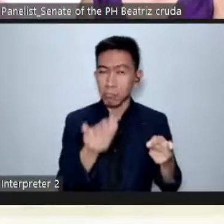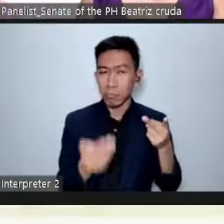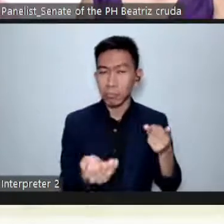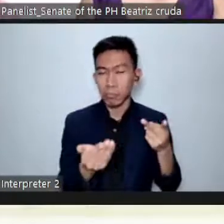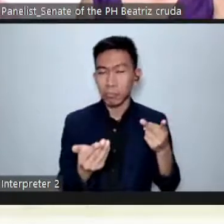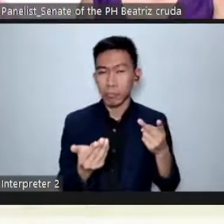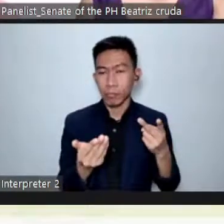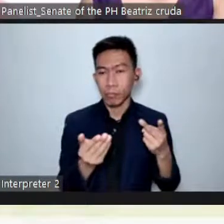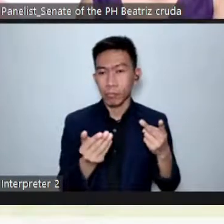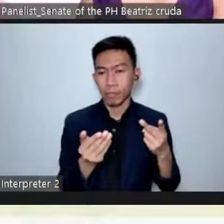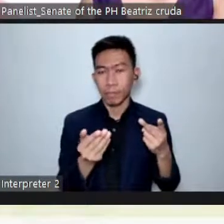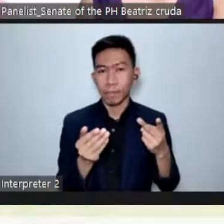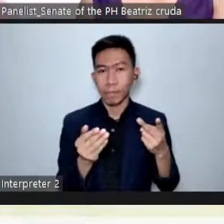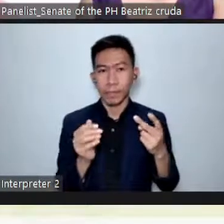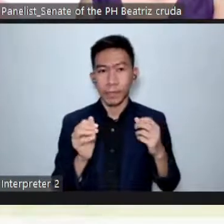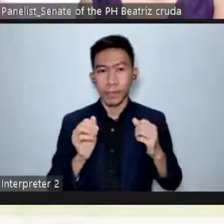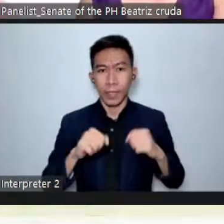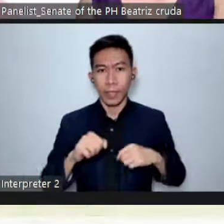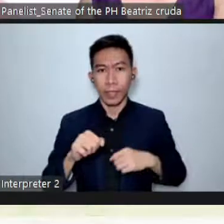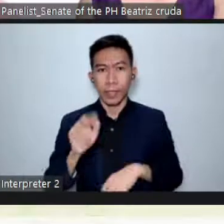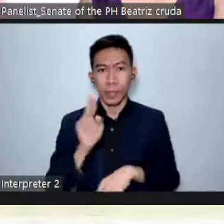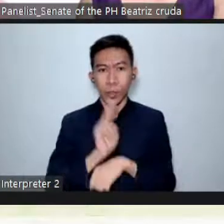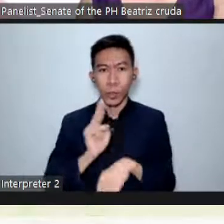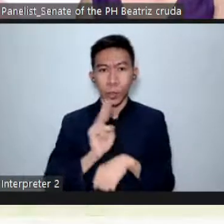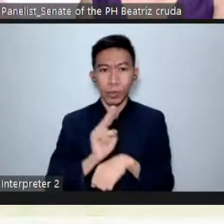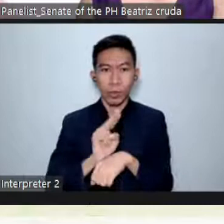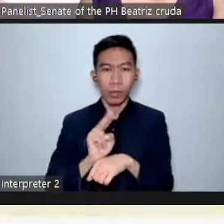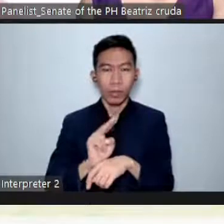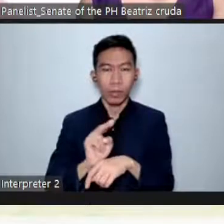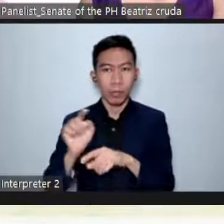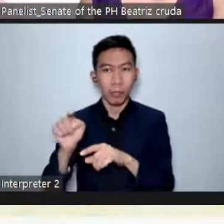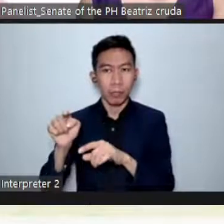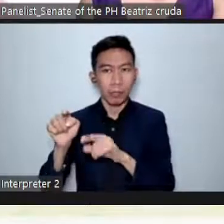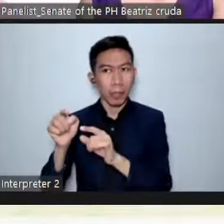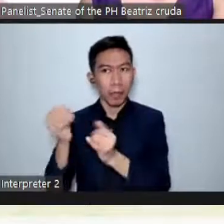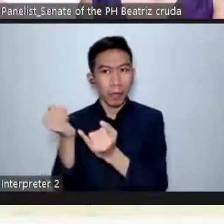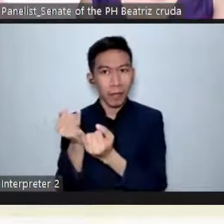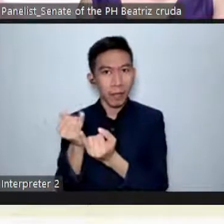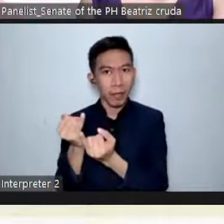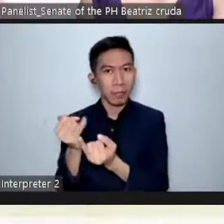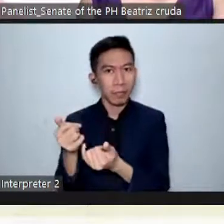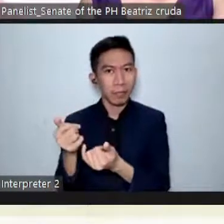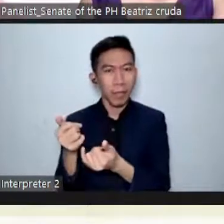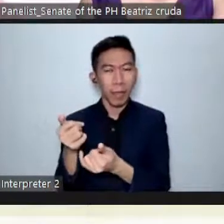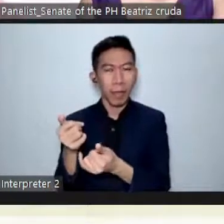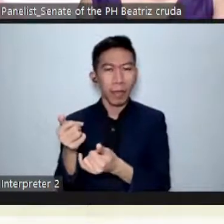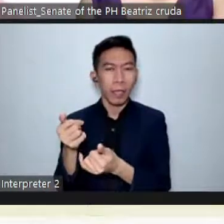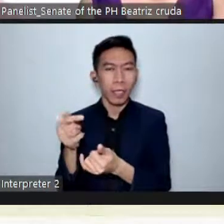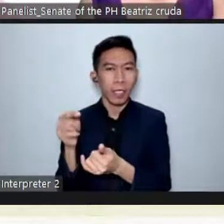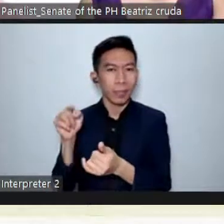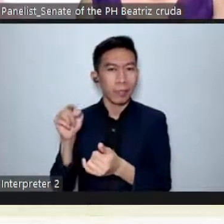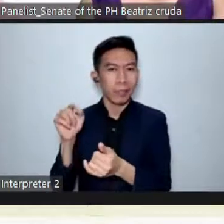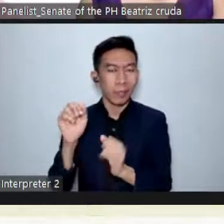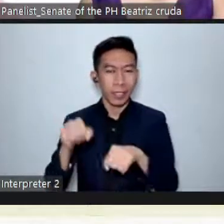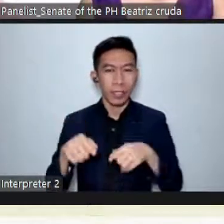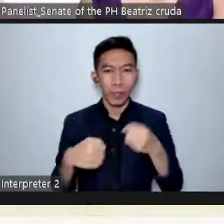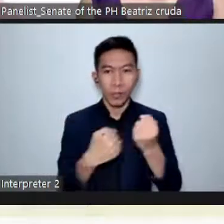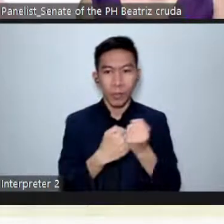useful investments of PhilHealth right now will be to support and